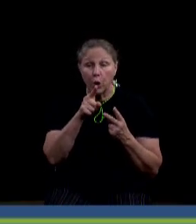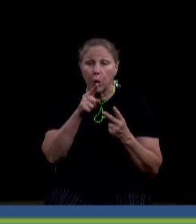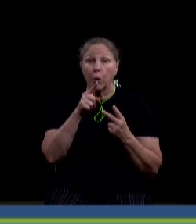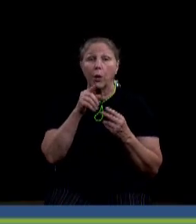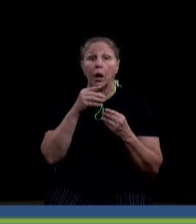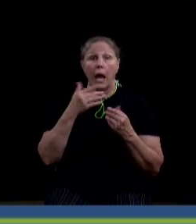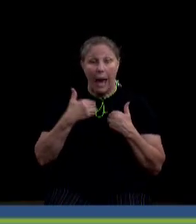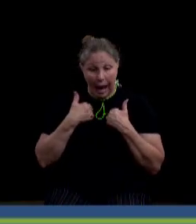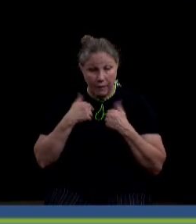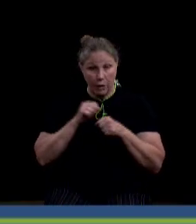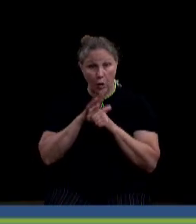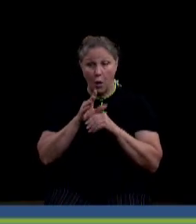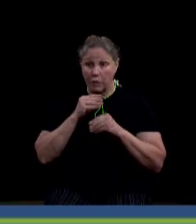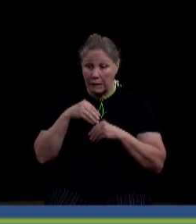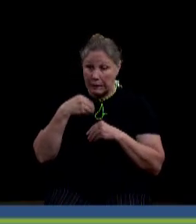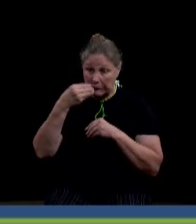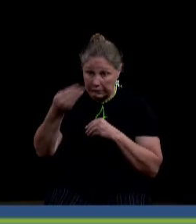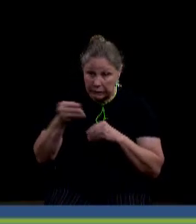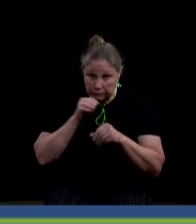does in fact